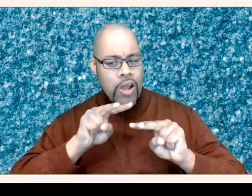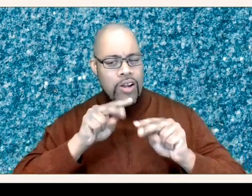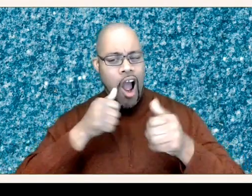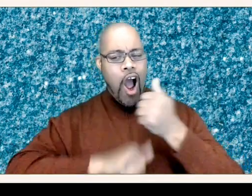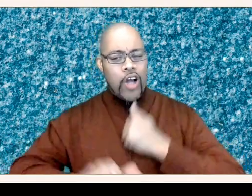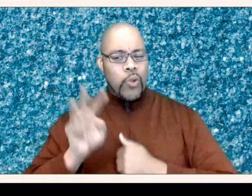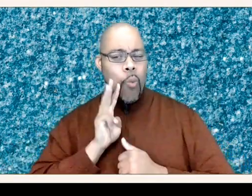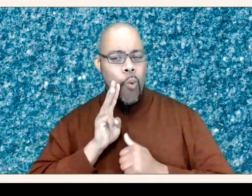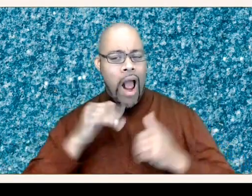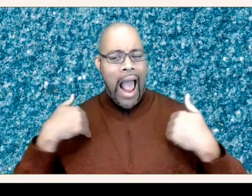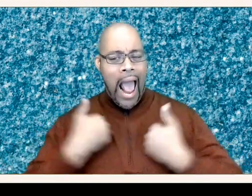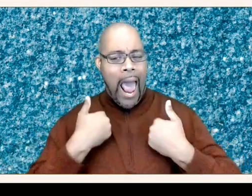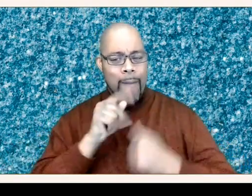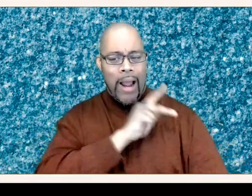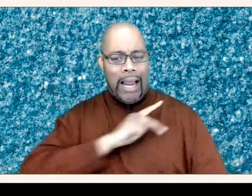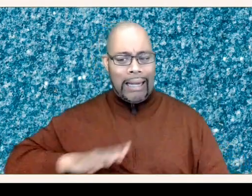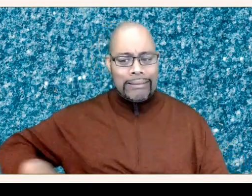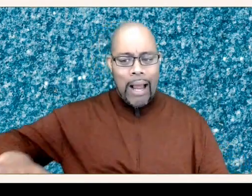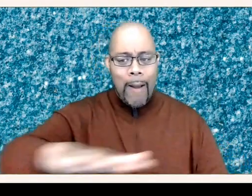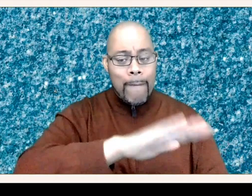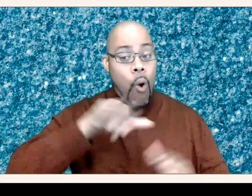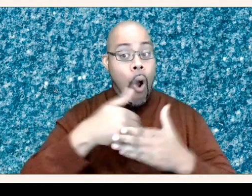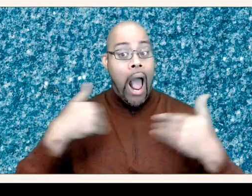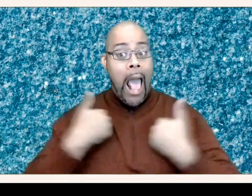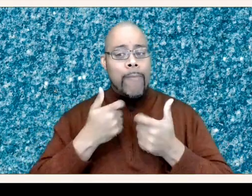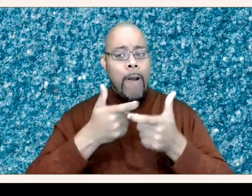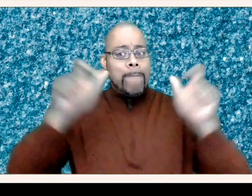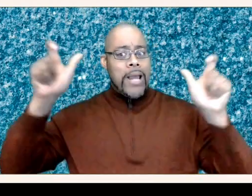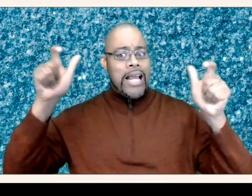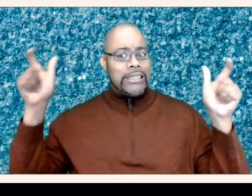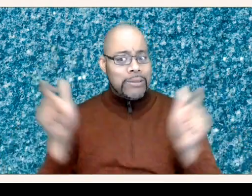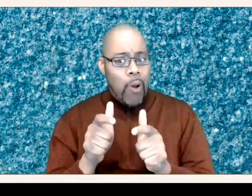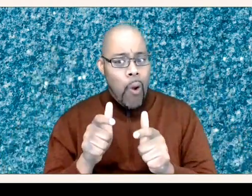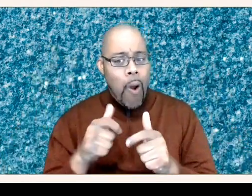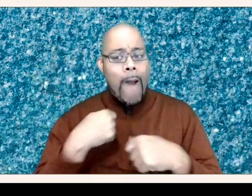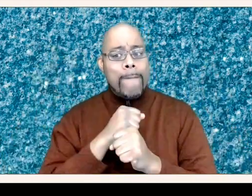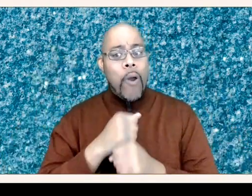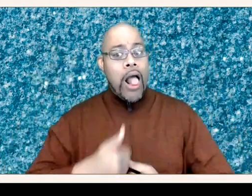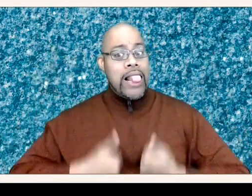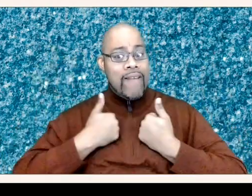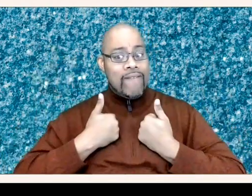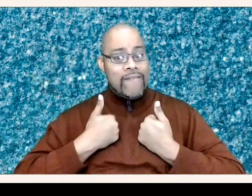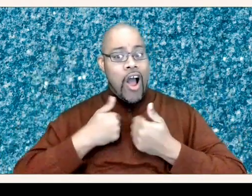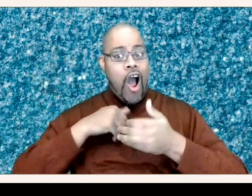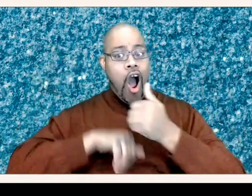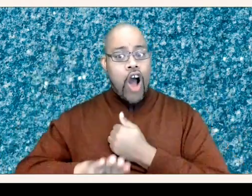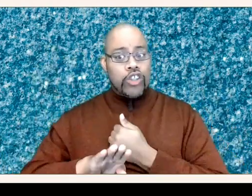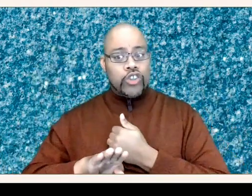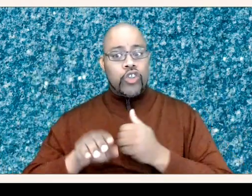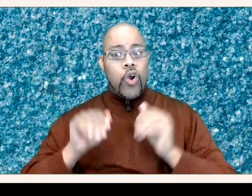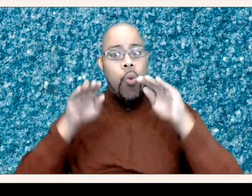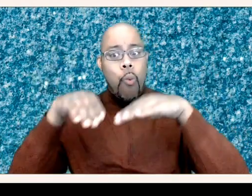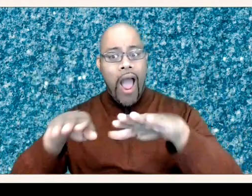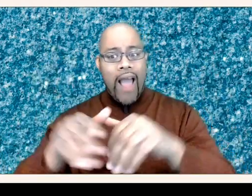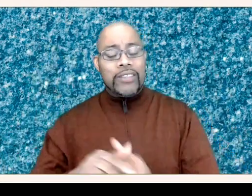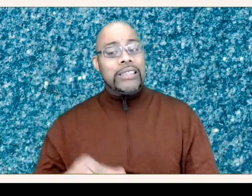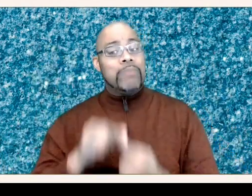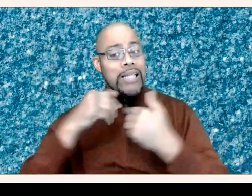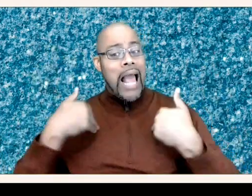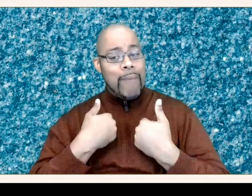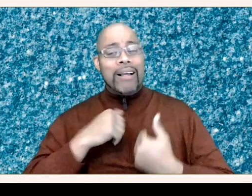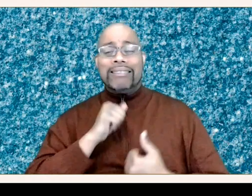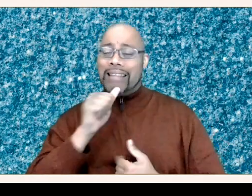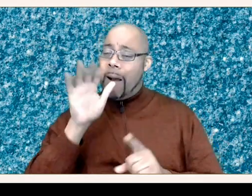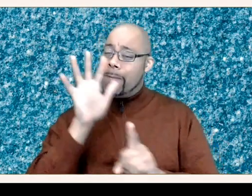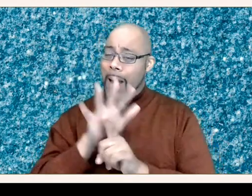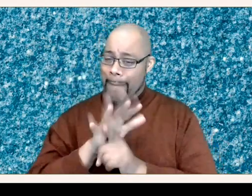the undersea animal kingdom. All creatures, great and small, that make their homes beneath the waves, especially those that